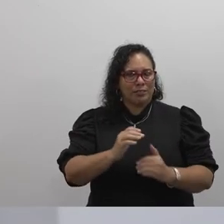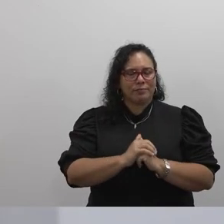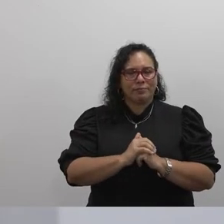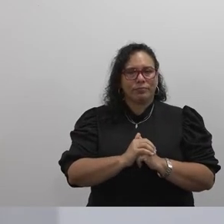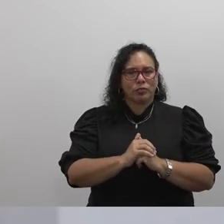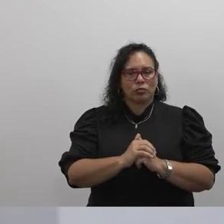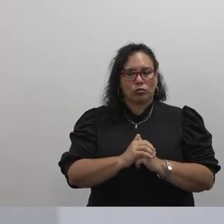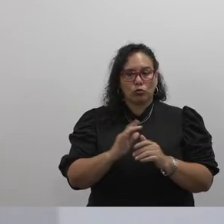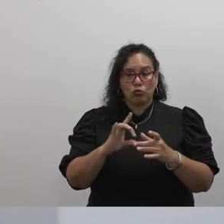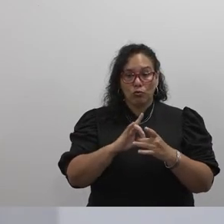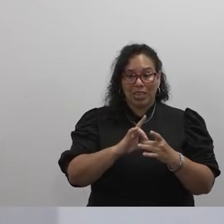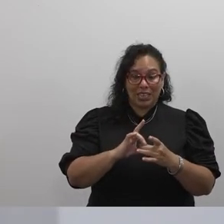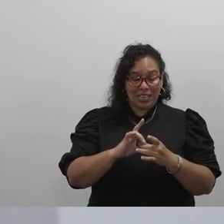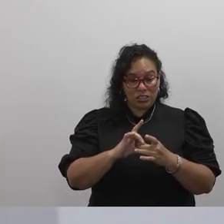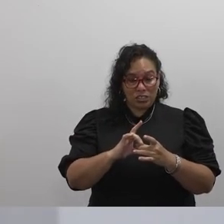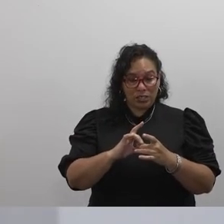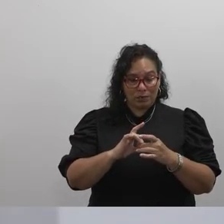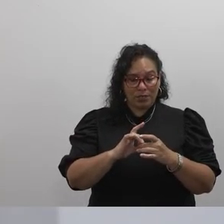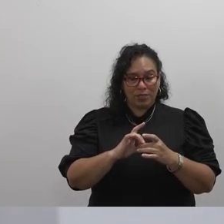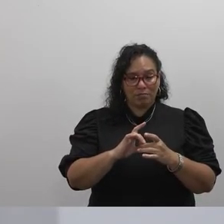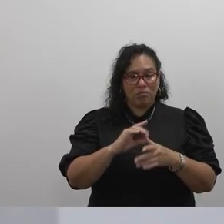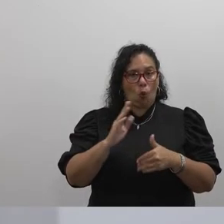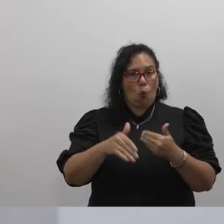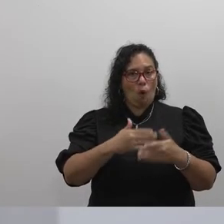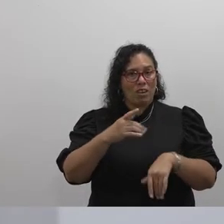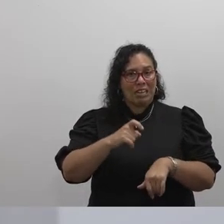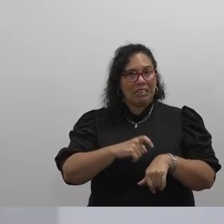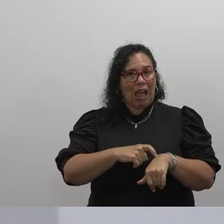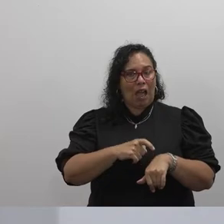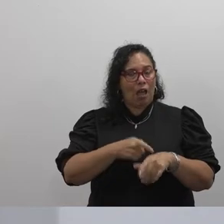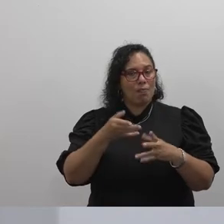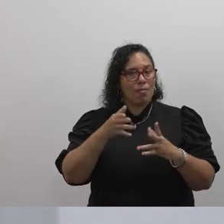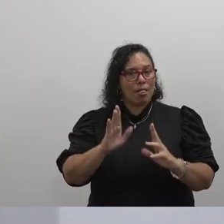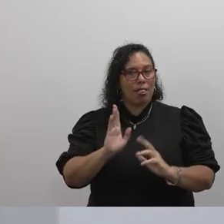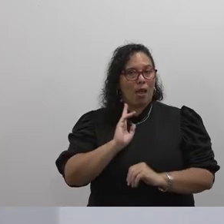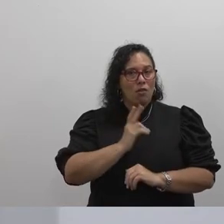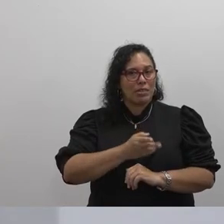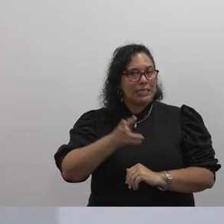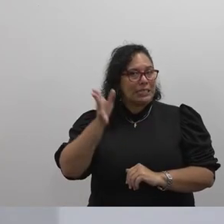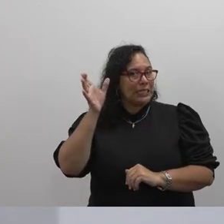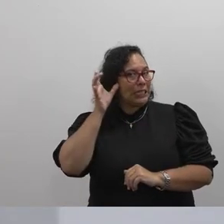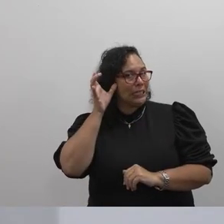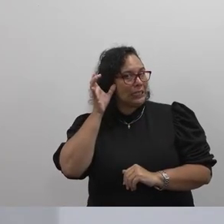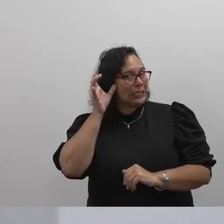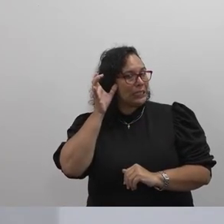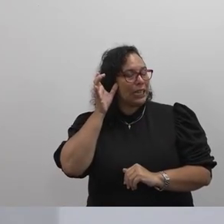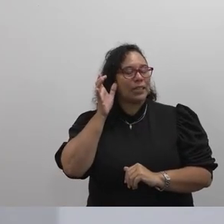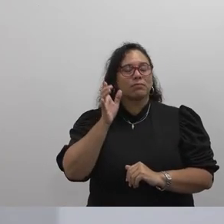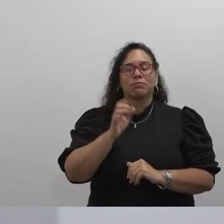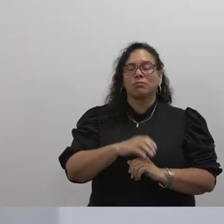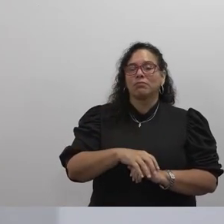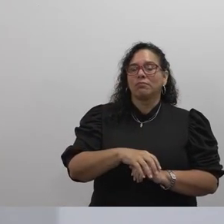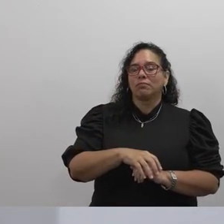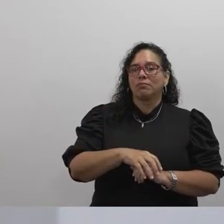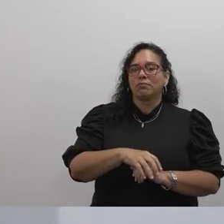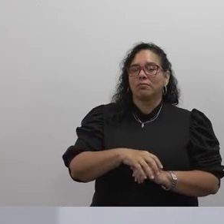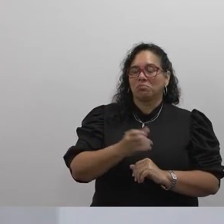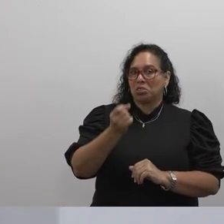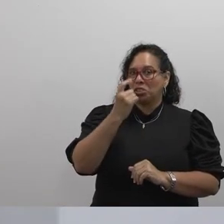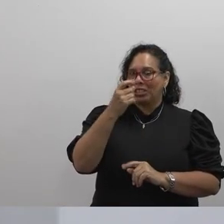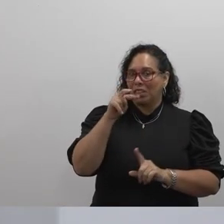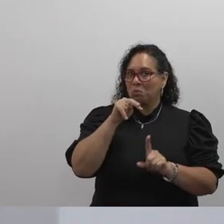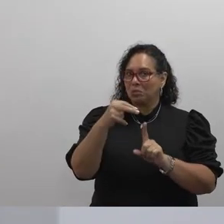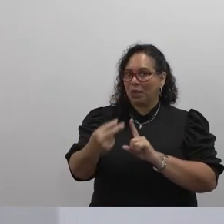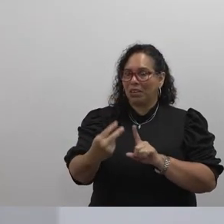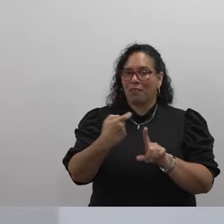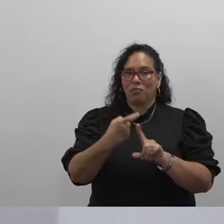relationships are over time, allow us to listen and to hear the perspective of the community. And so while the visioning